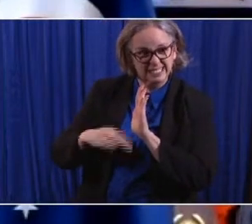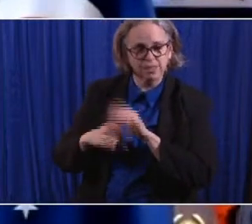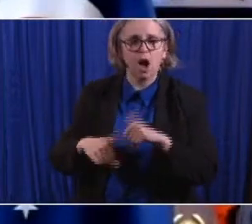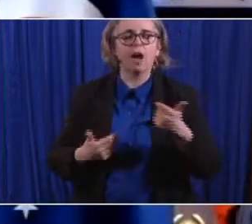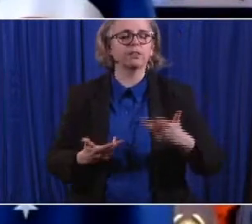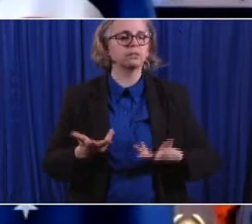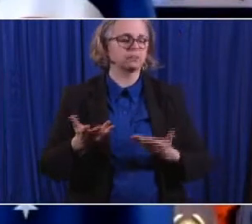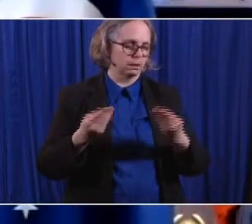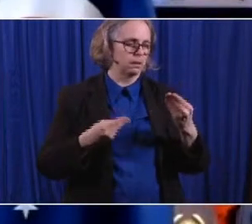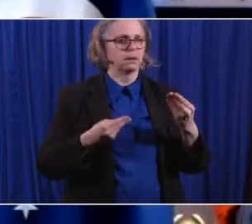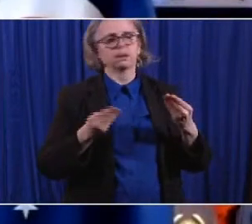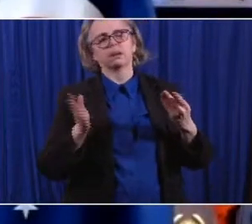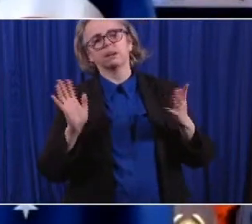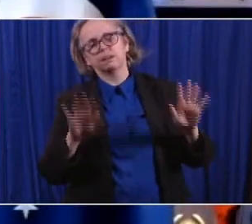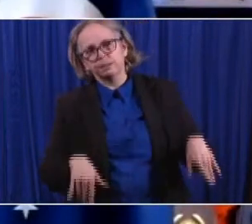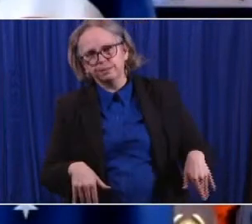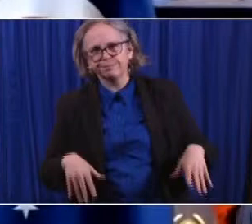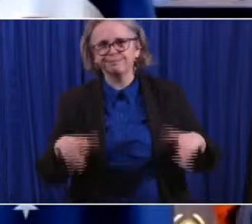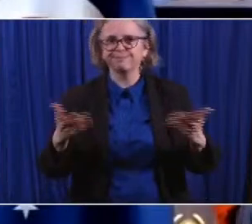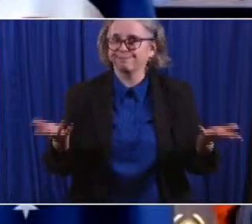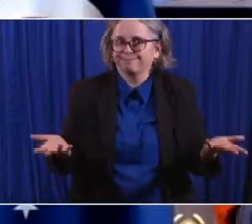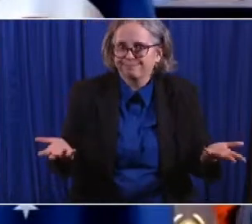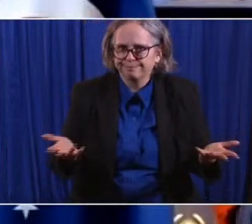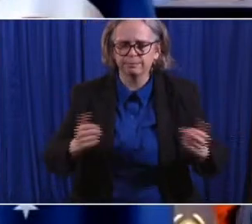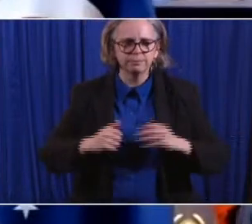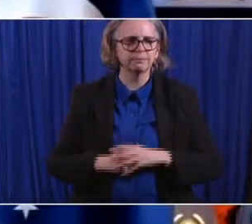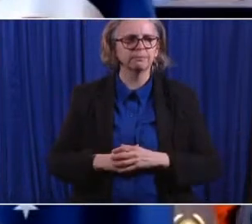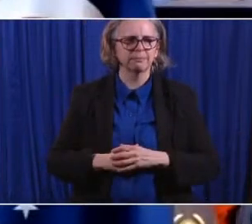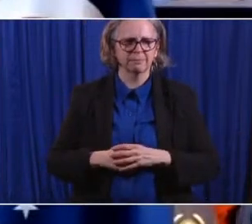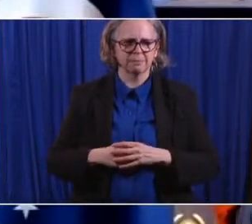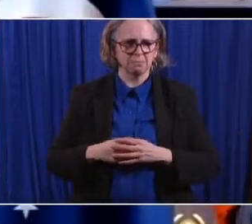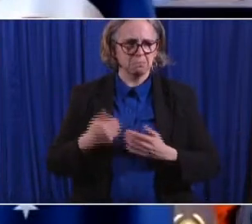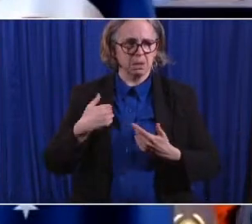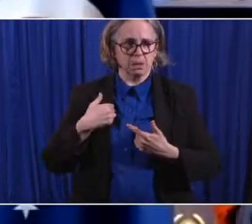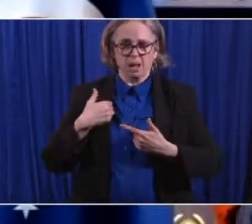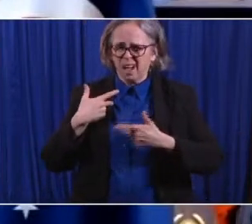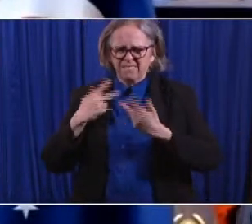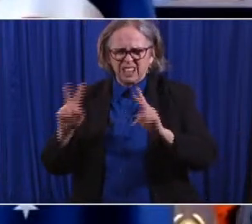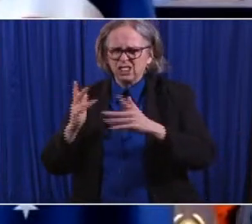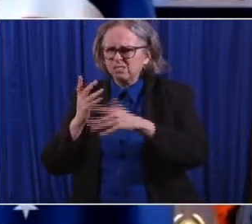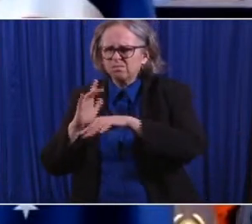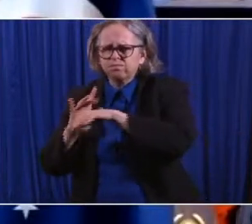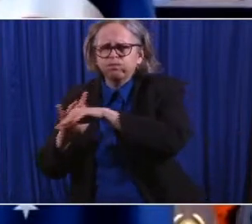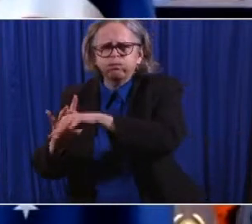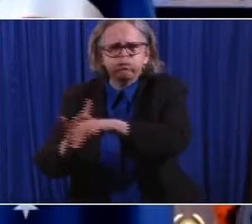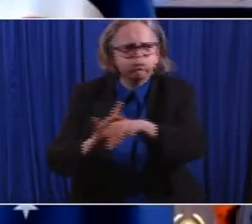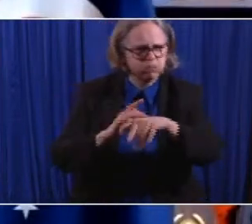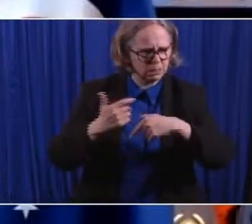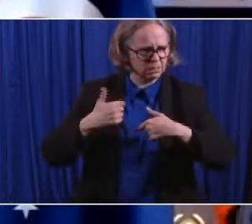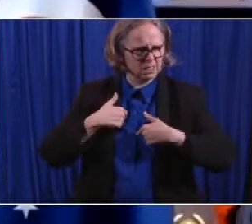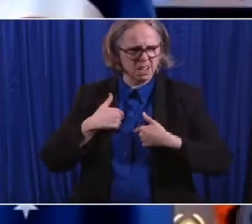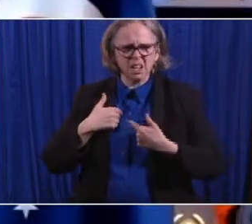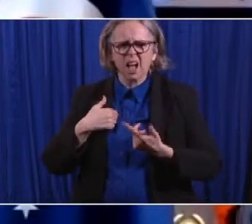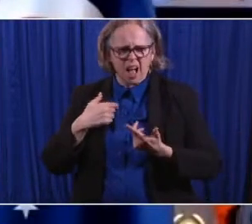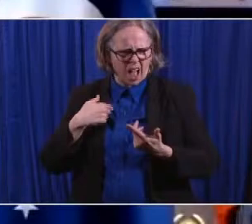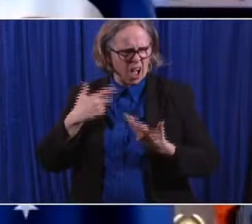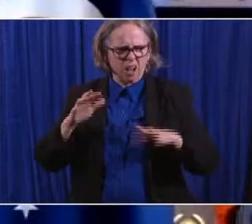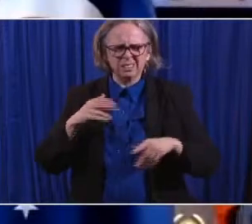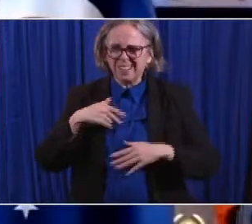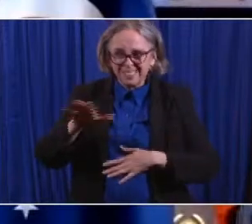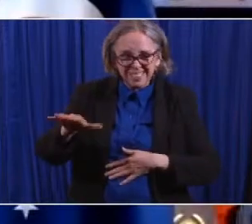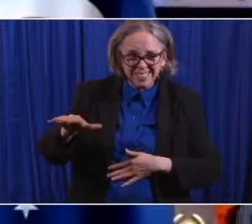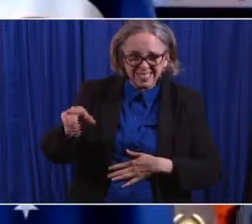visit these places, whether I was in Mansfield at the health department or last week when I was at Hopewell and Chillicothe, and I say, hey, do you have